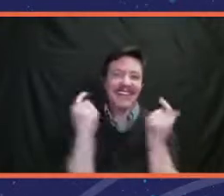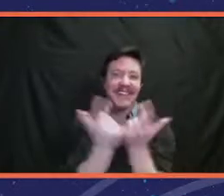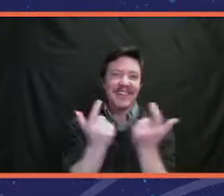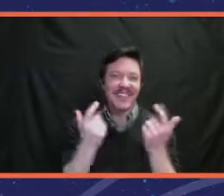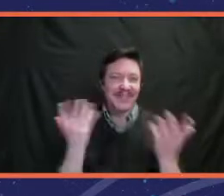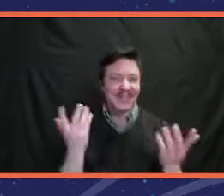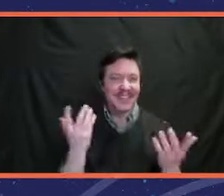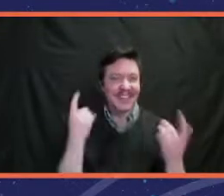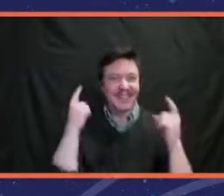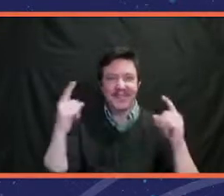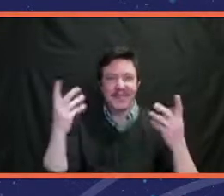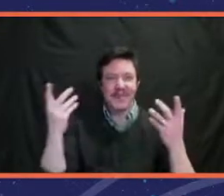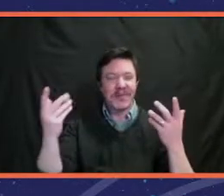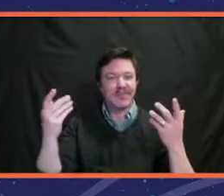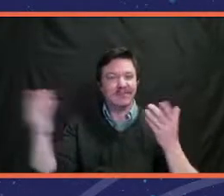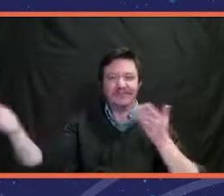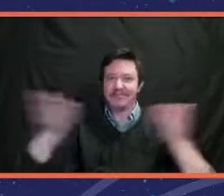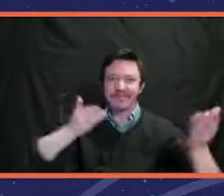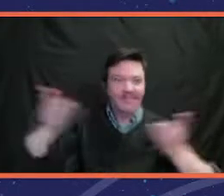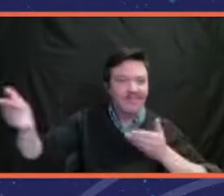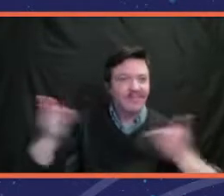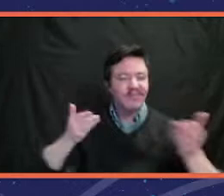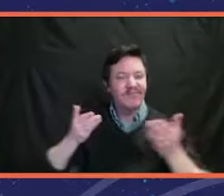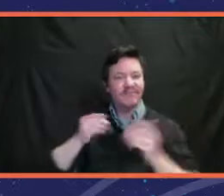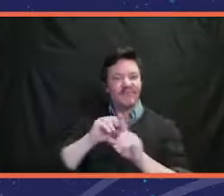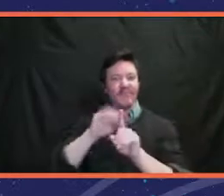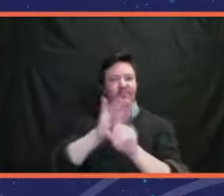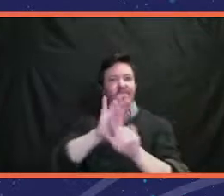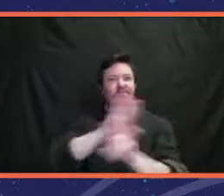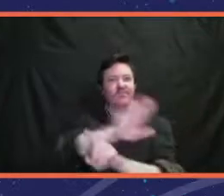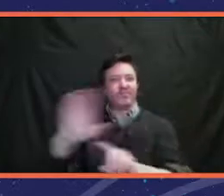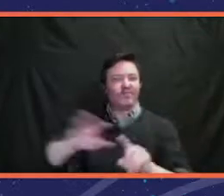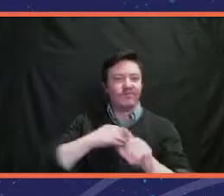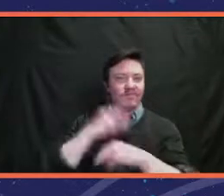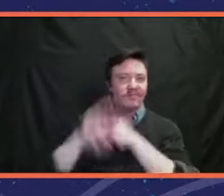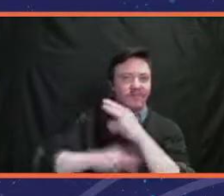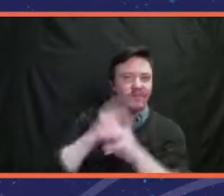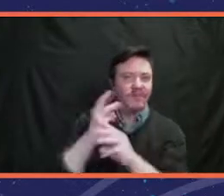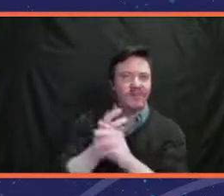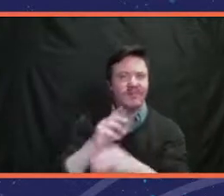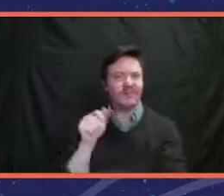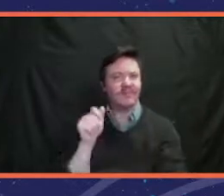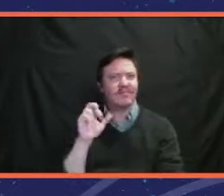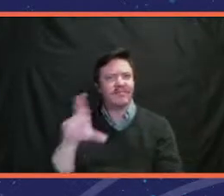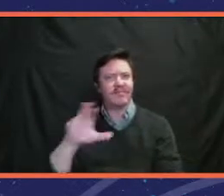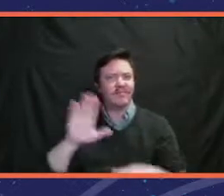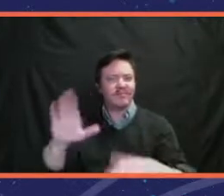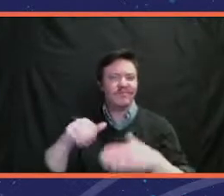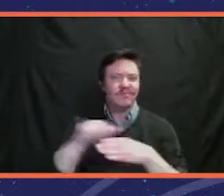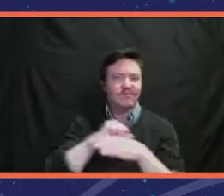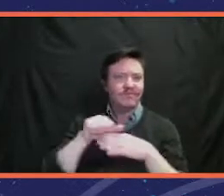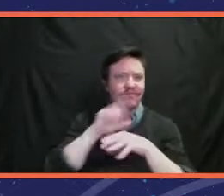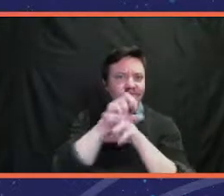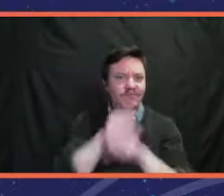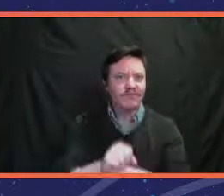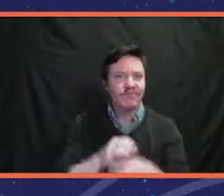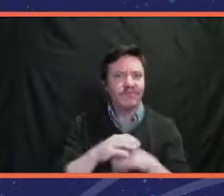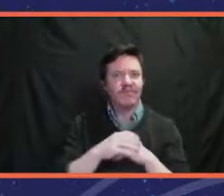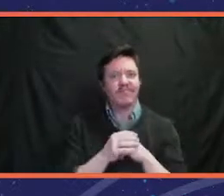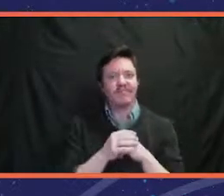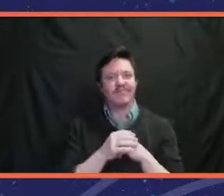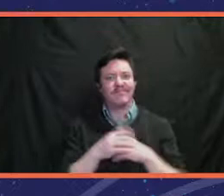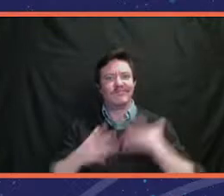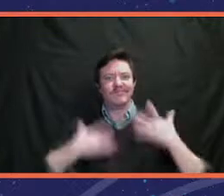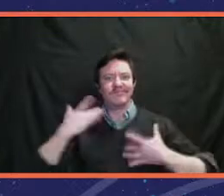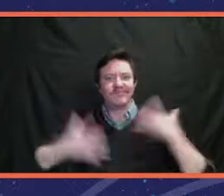introducing, for bringing us into your augmented realities, for your embodied practice. Just so much excitement there.